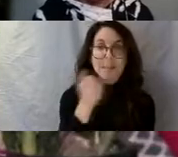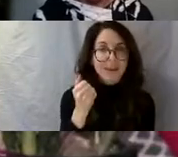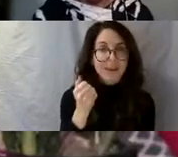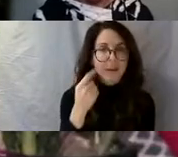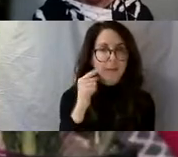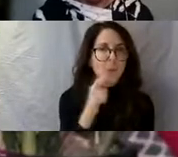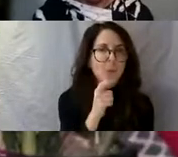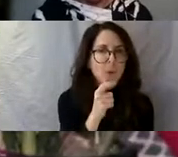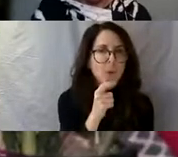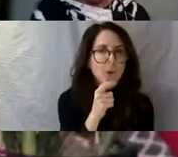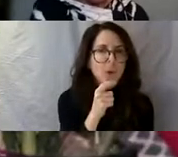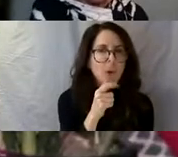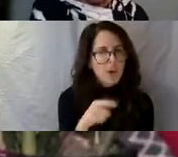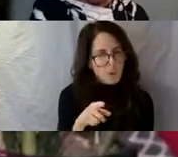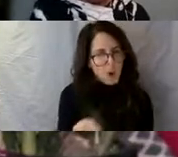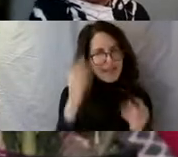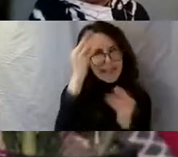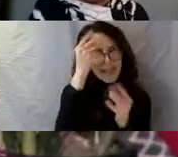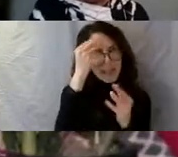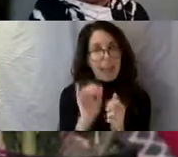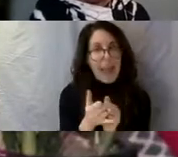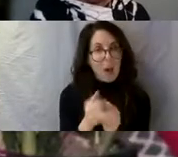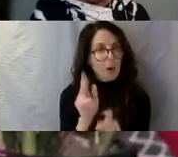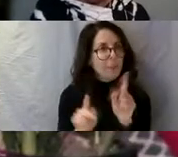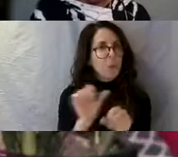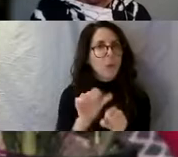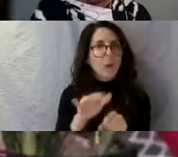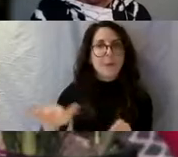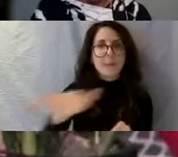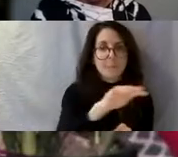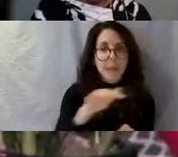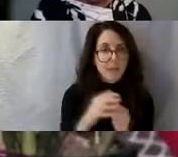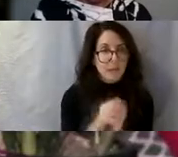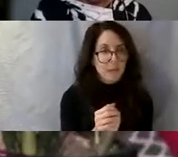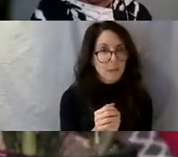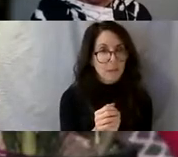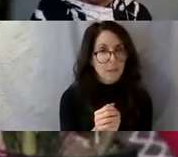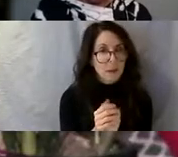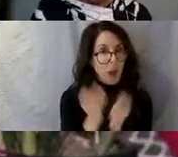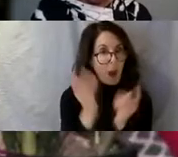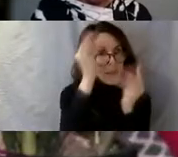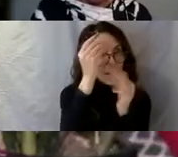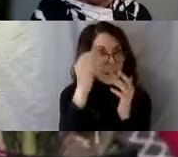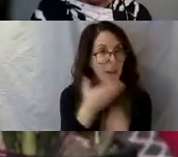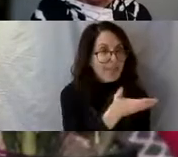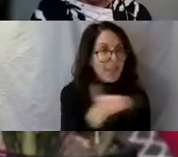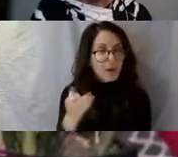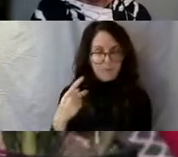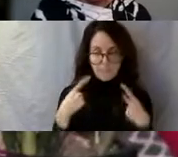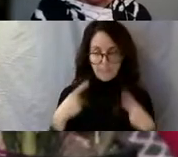we considering how people were working in space? Are we considering and we're considering their physical and mental